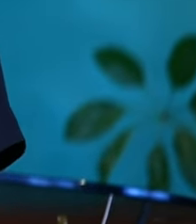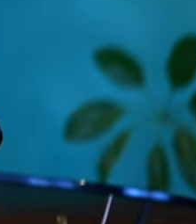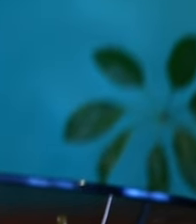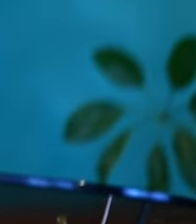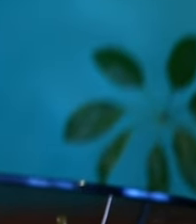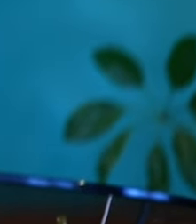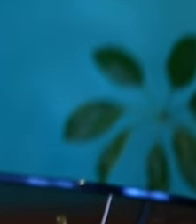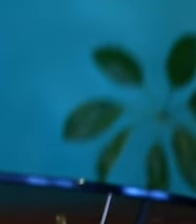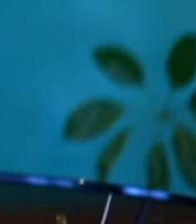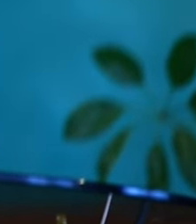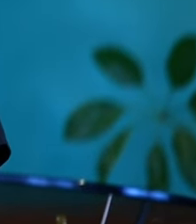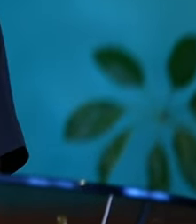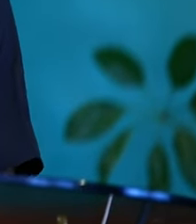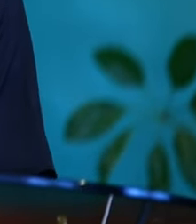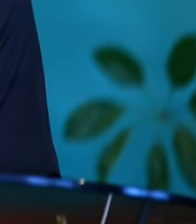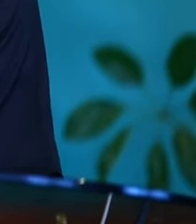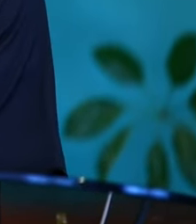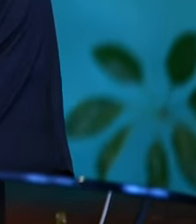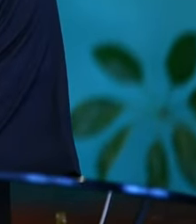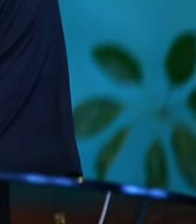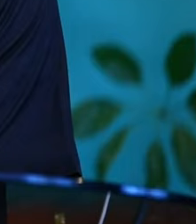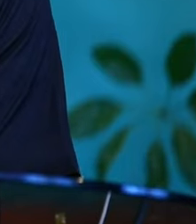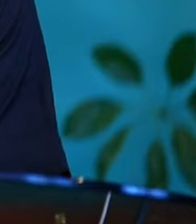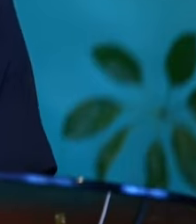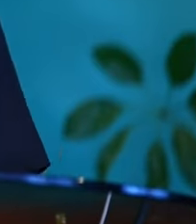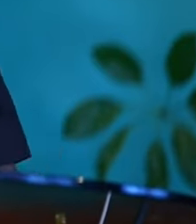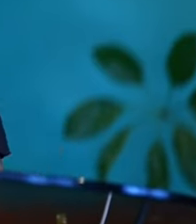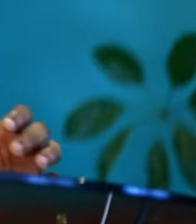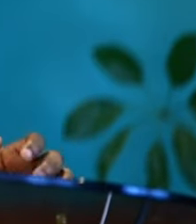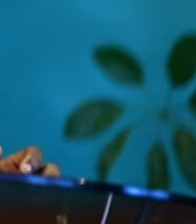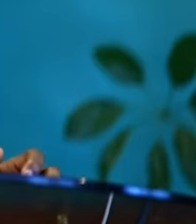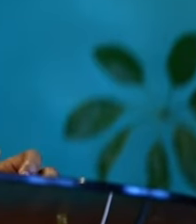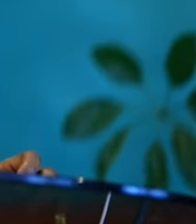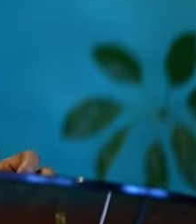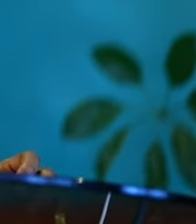Africa. Can somebody say a hearty amen out there?